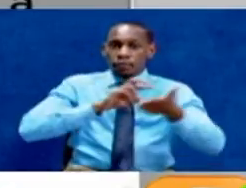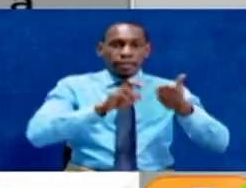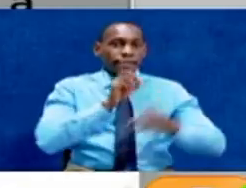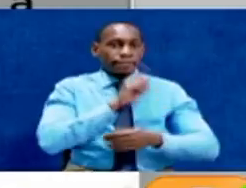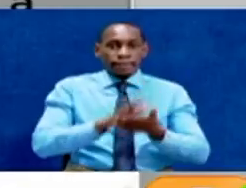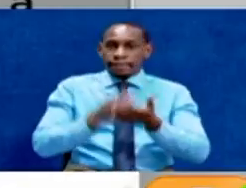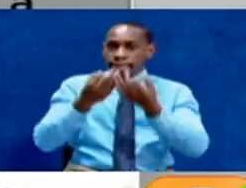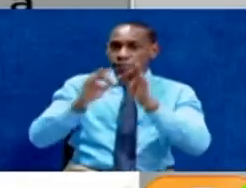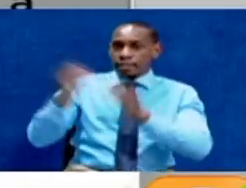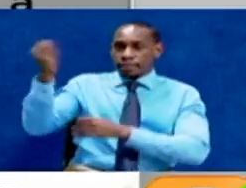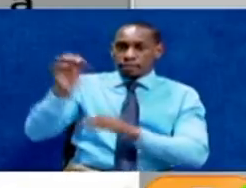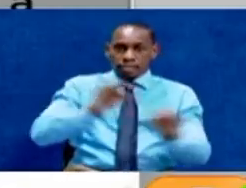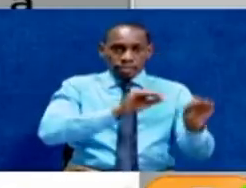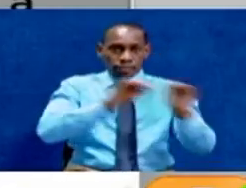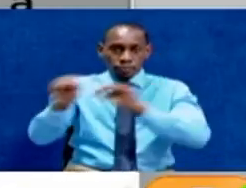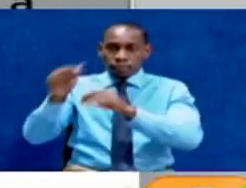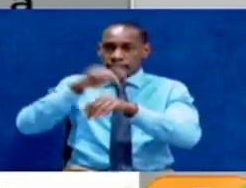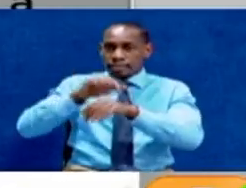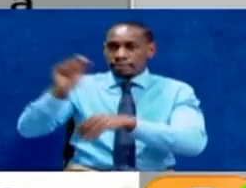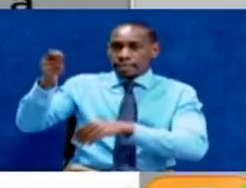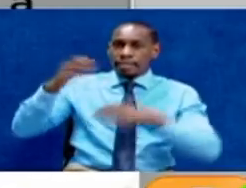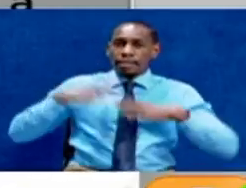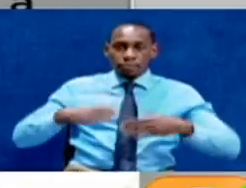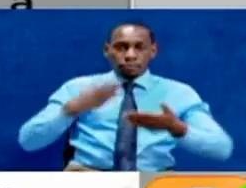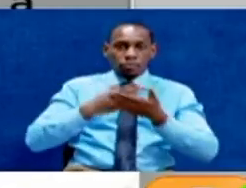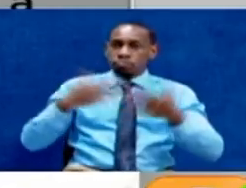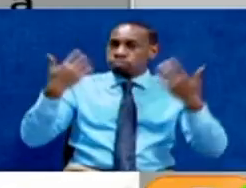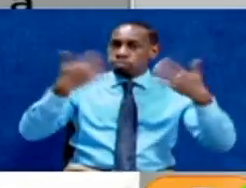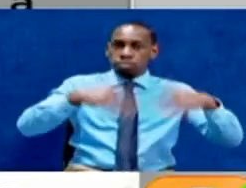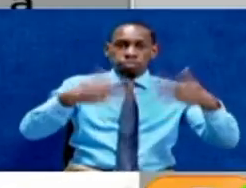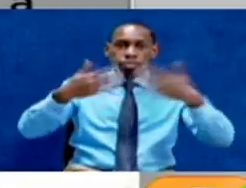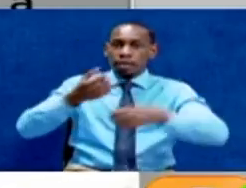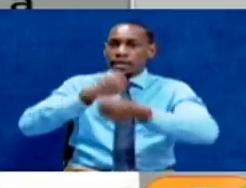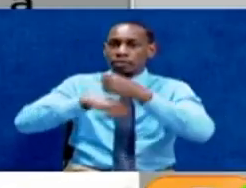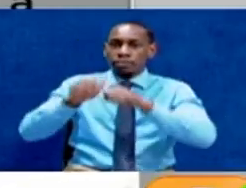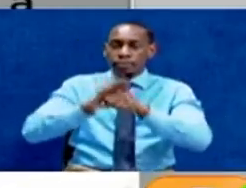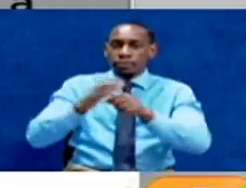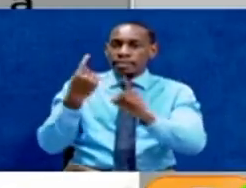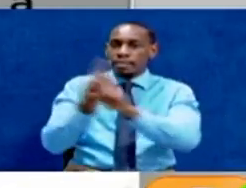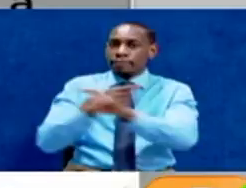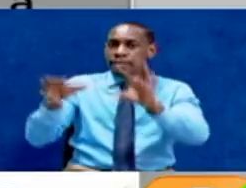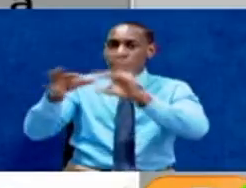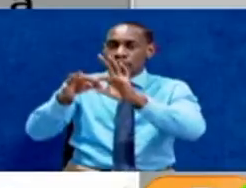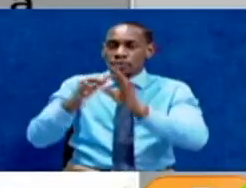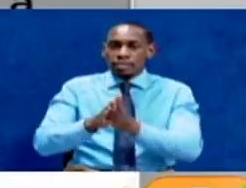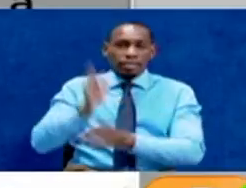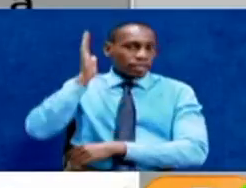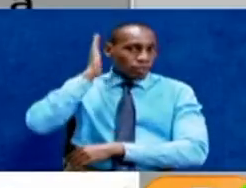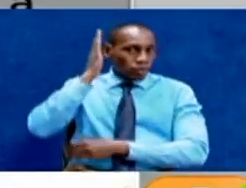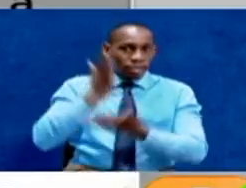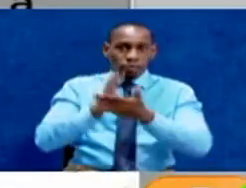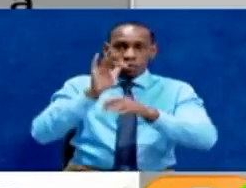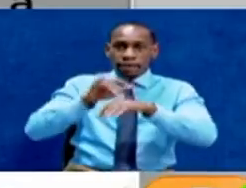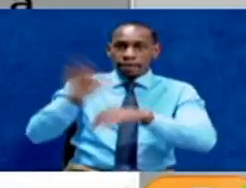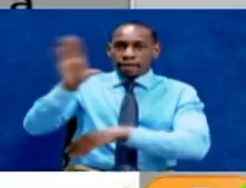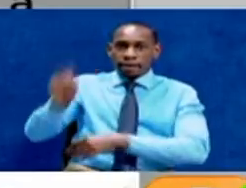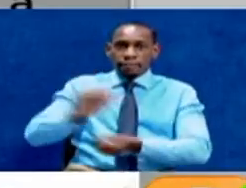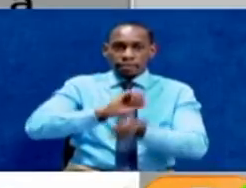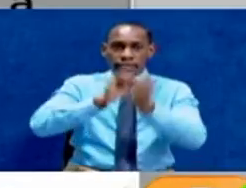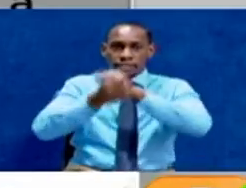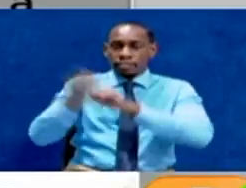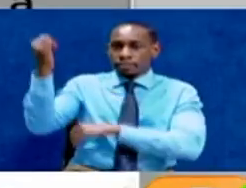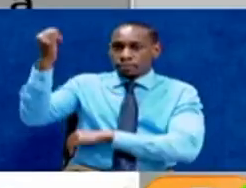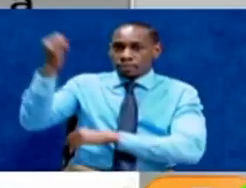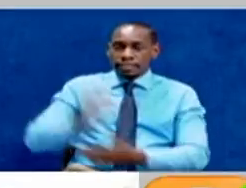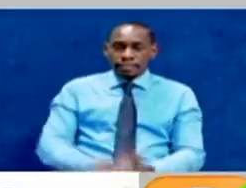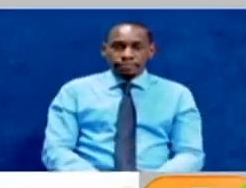we're in a free political transfer window. Kenyans will be treated to more drama with strange collusion. Duale is just a victim of African revolutionary